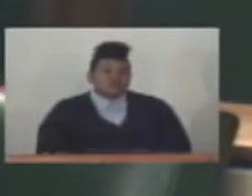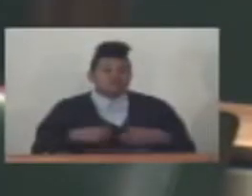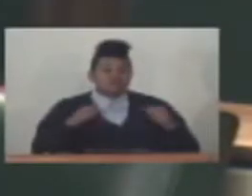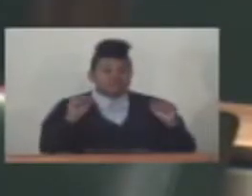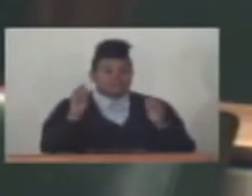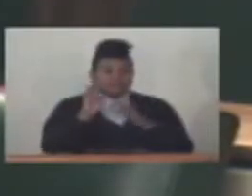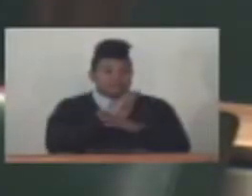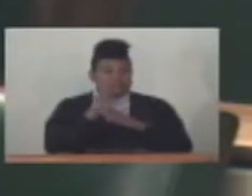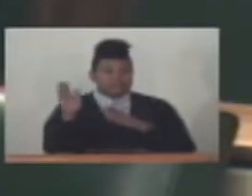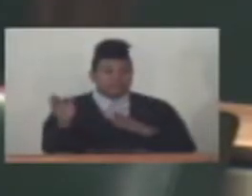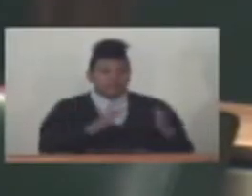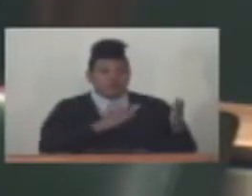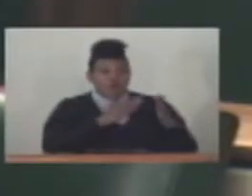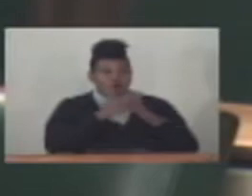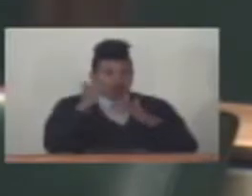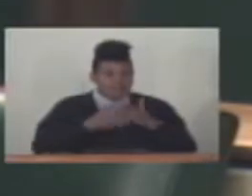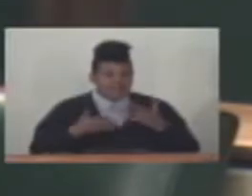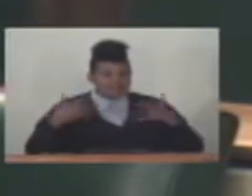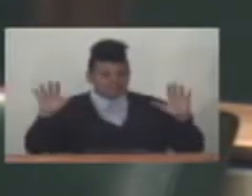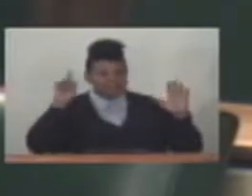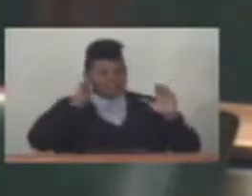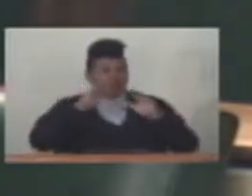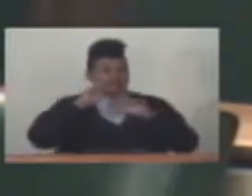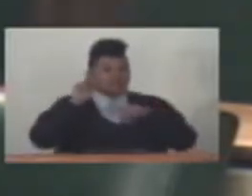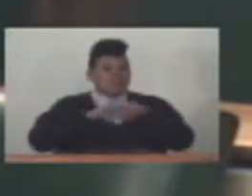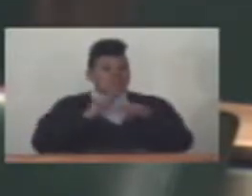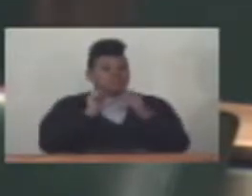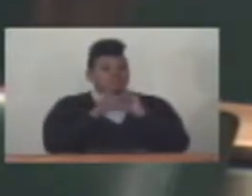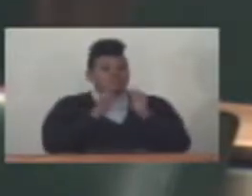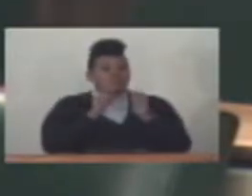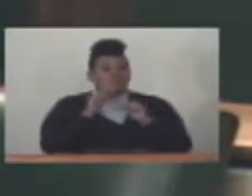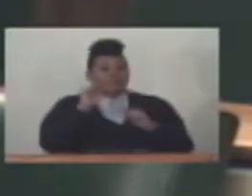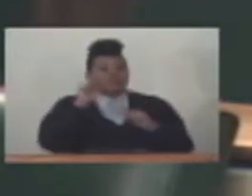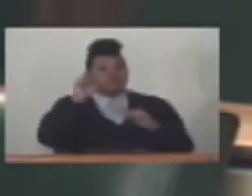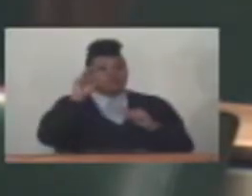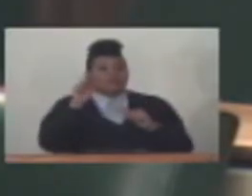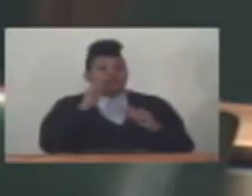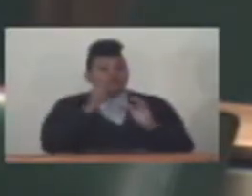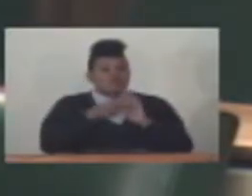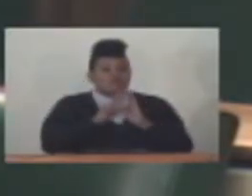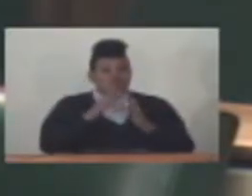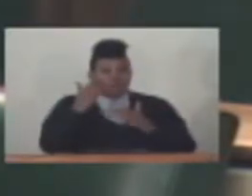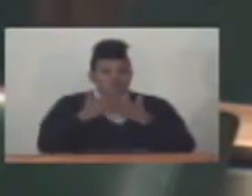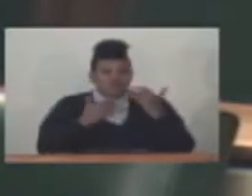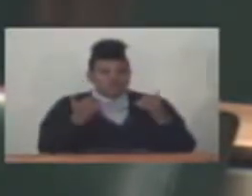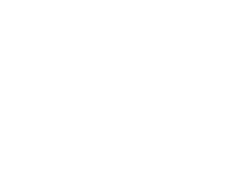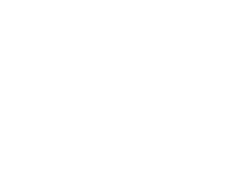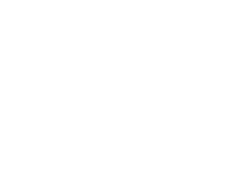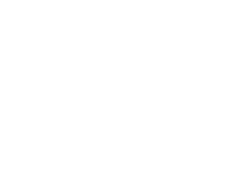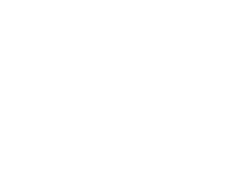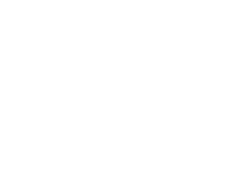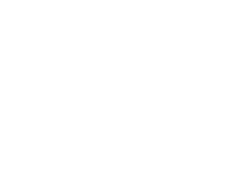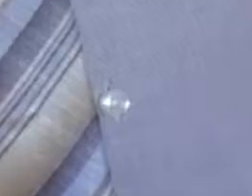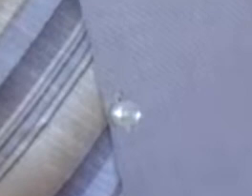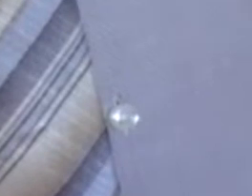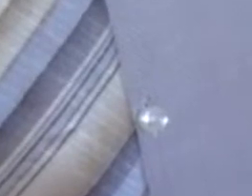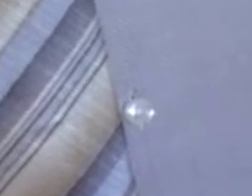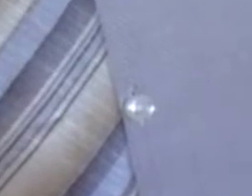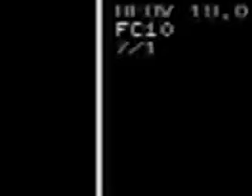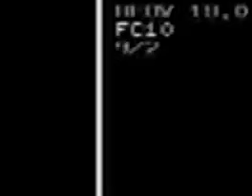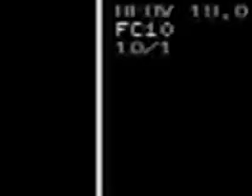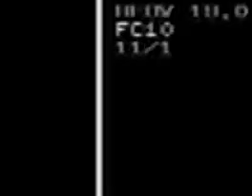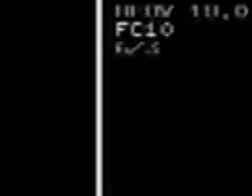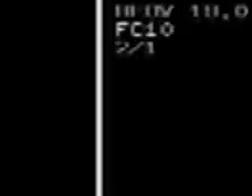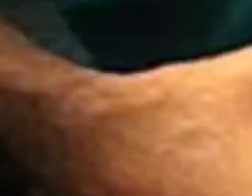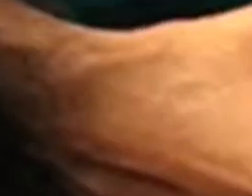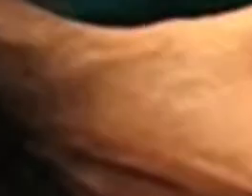completed for the National Sport Museum and the review process is in an advanced stage. The establishment of the